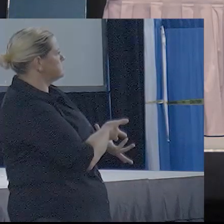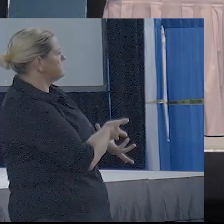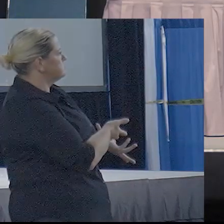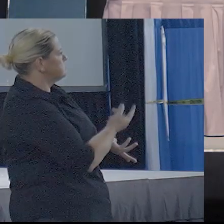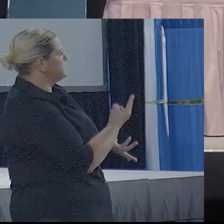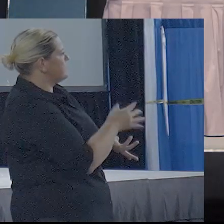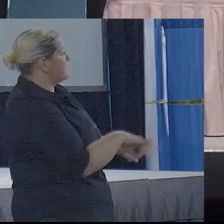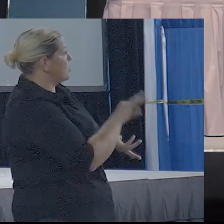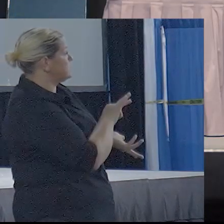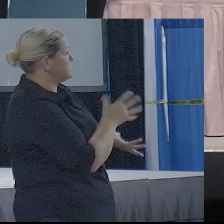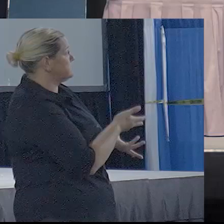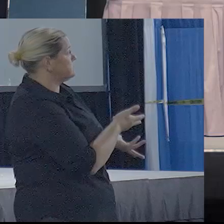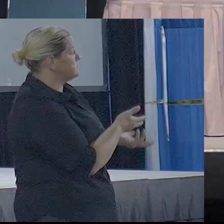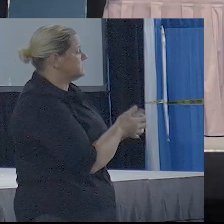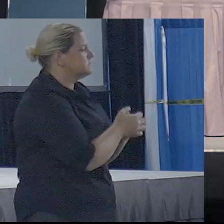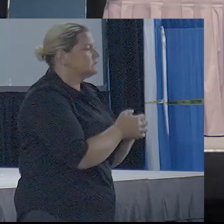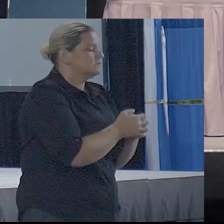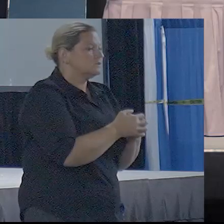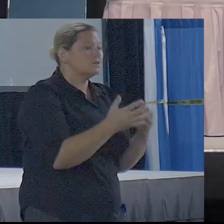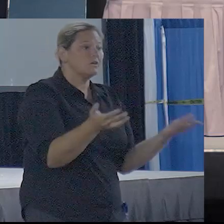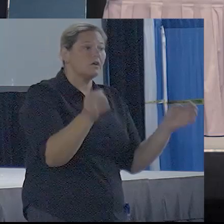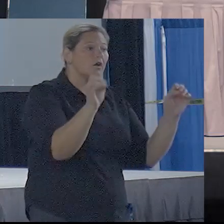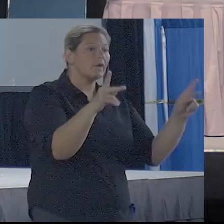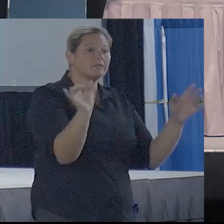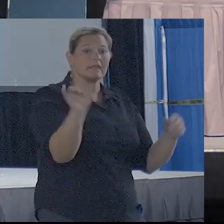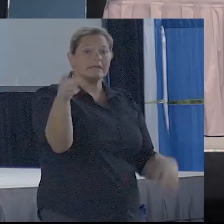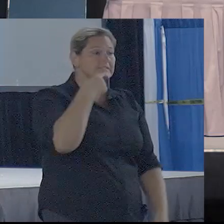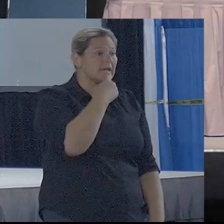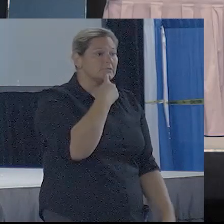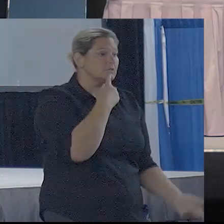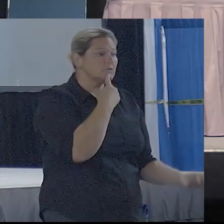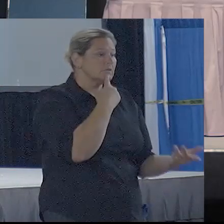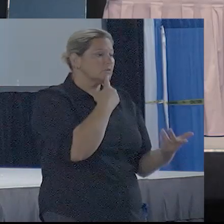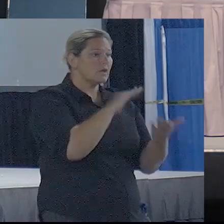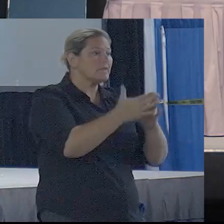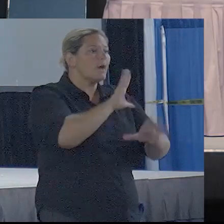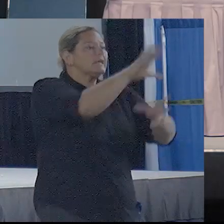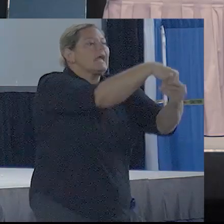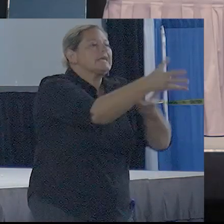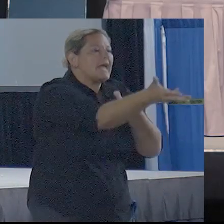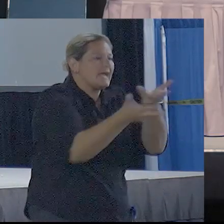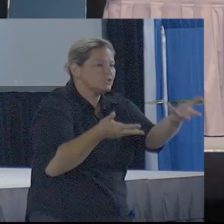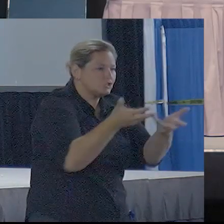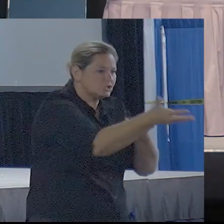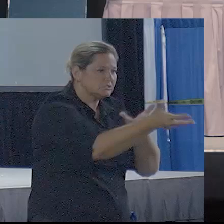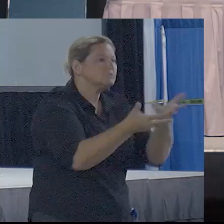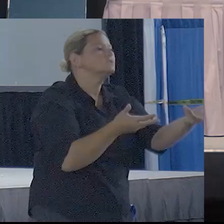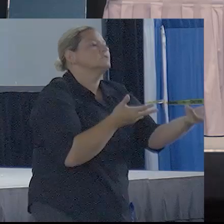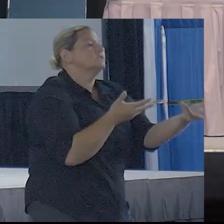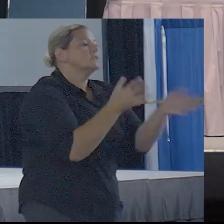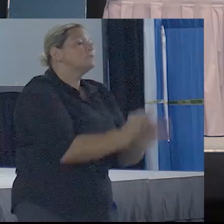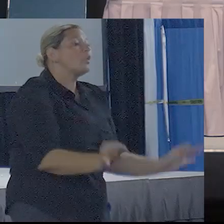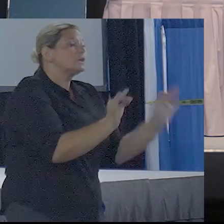The one thing that I took away, I mean, Lex Frieden just said, get engaged. And the association text map